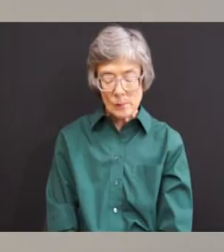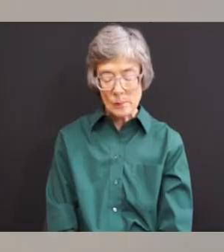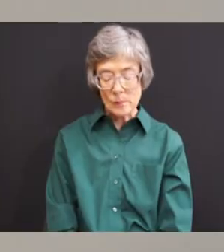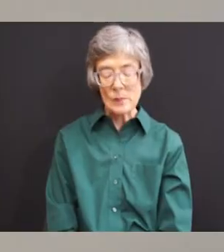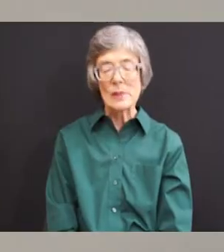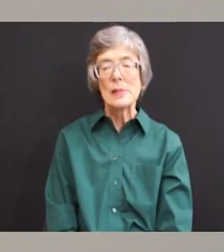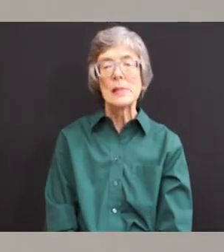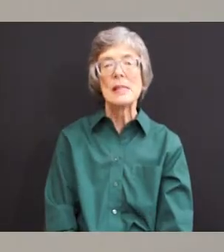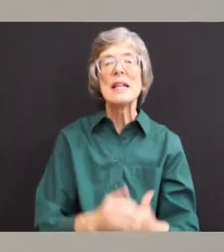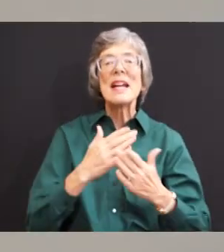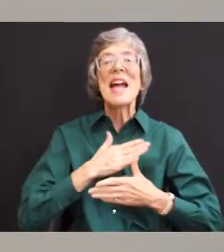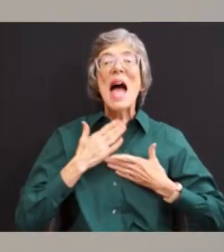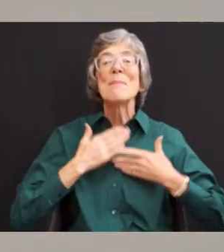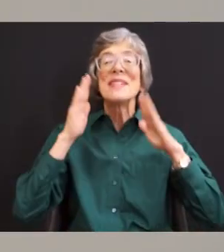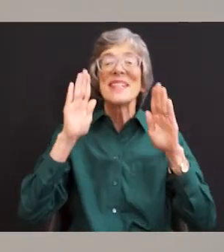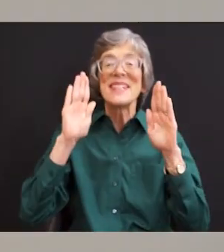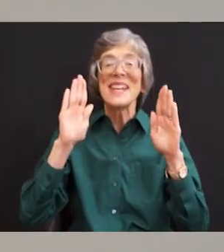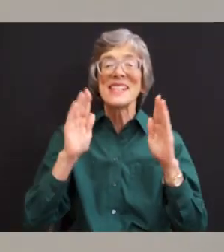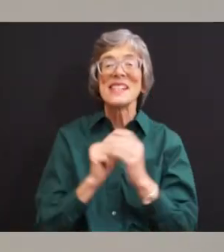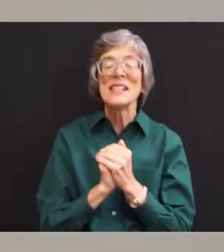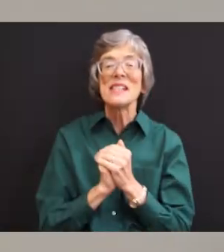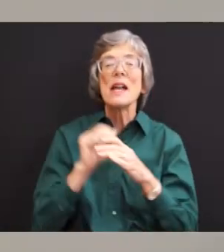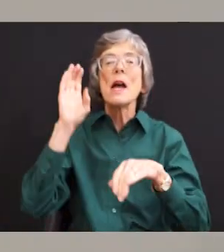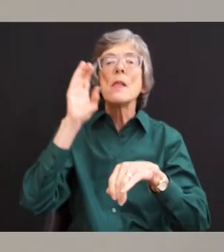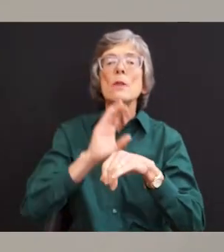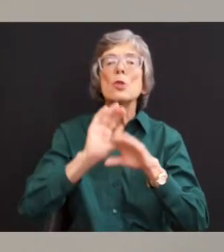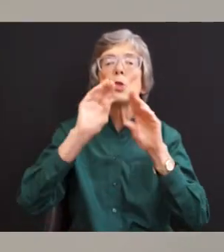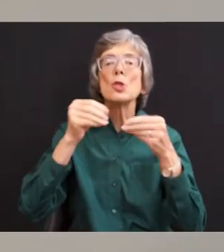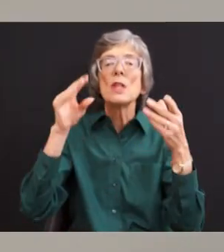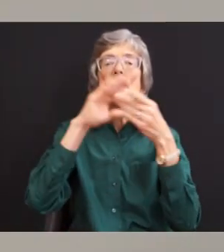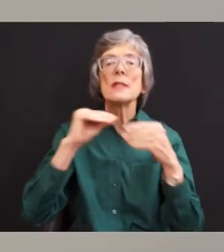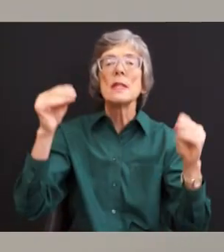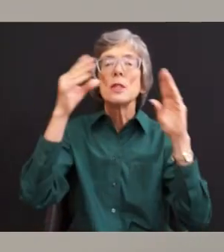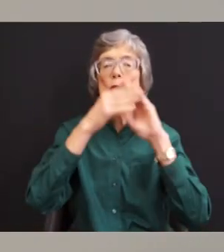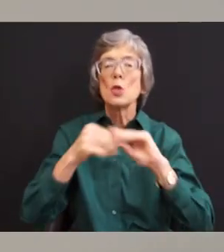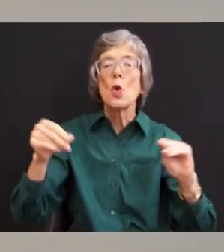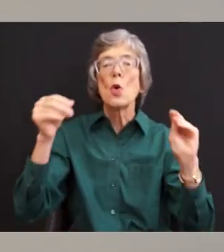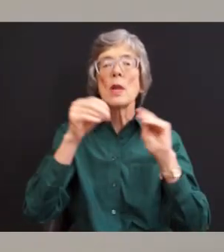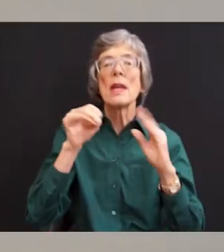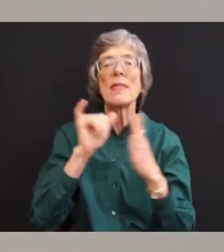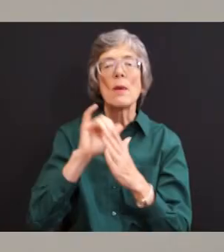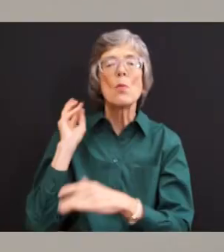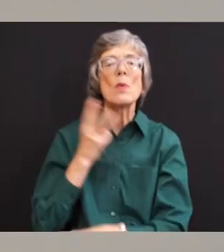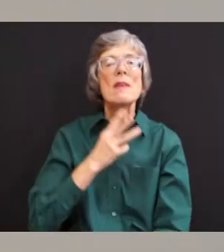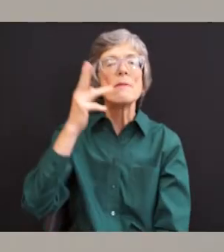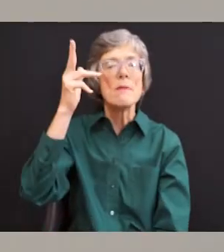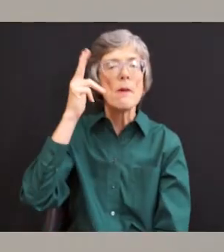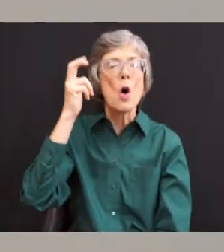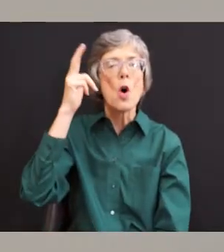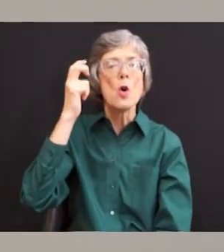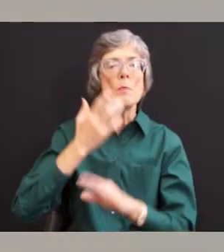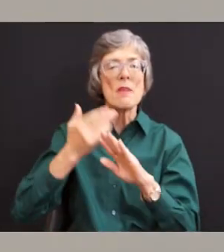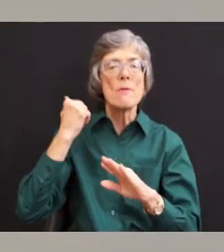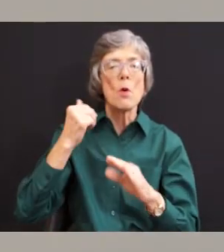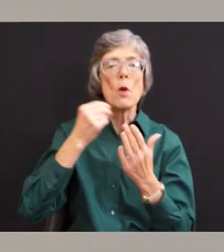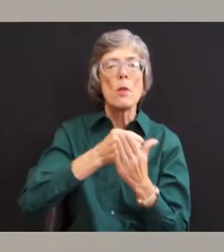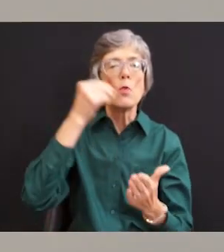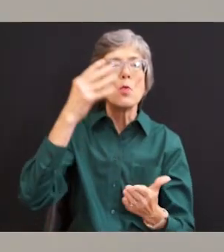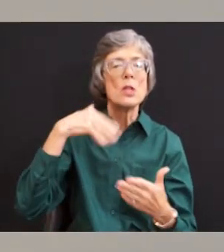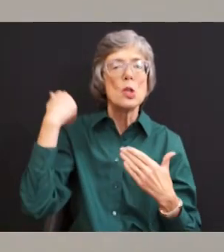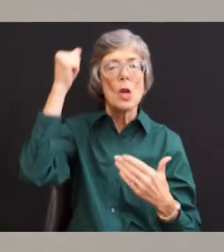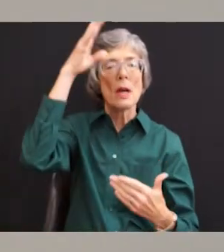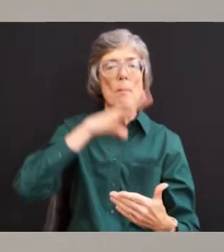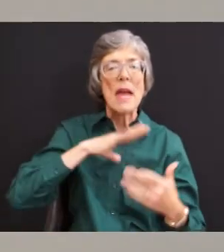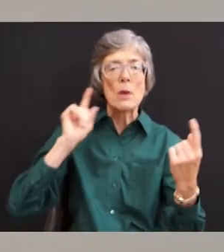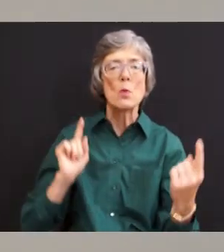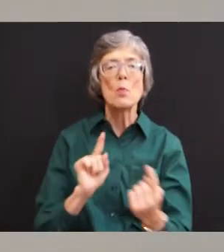Everyone, happy Sunday. The church gives us this weekend a classic story. We've all heard the rich young man and his encounter with Jesus.